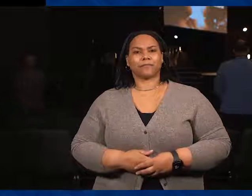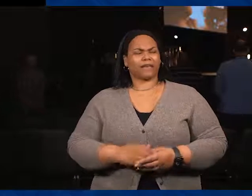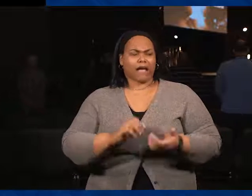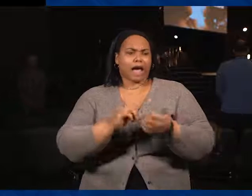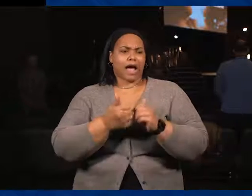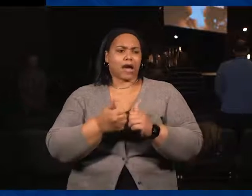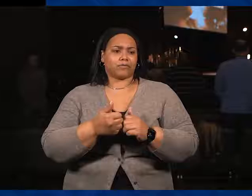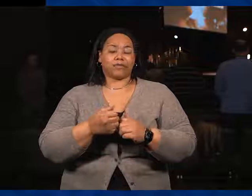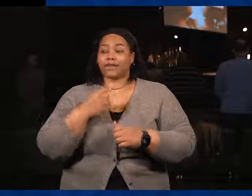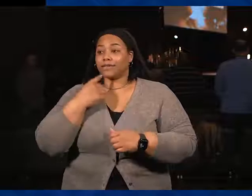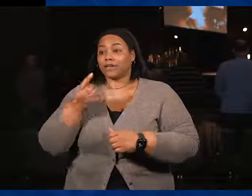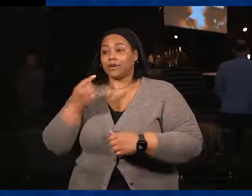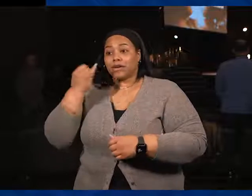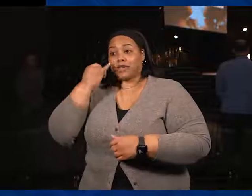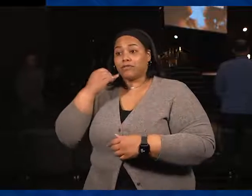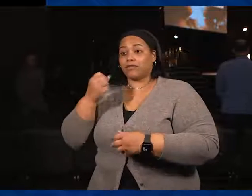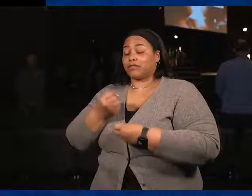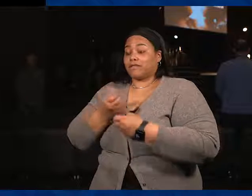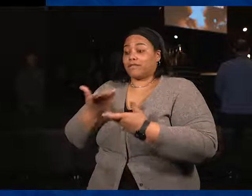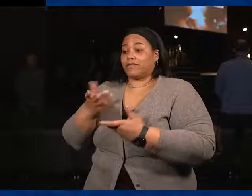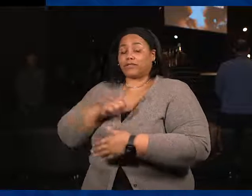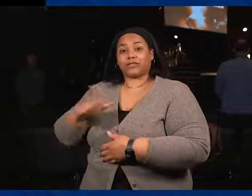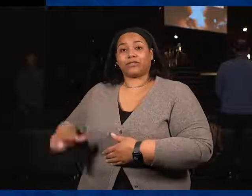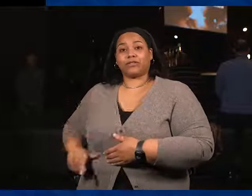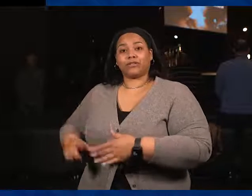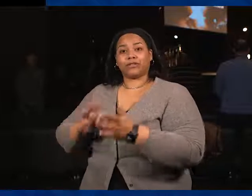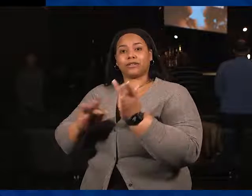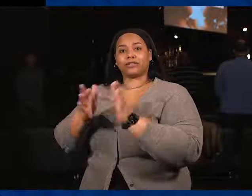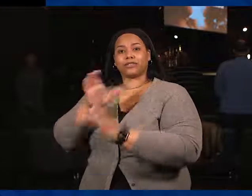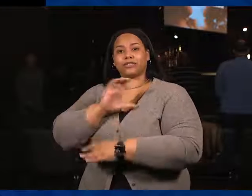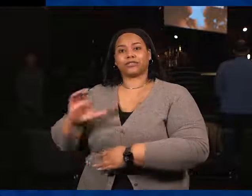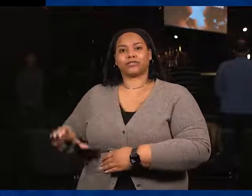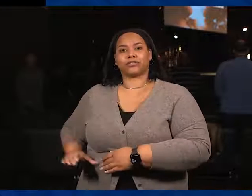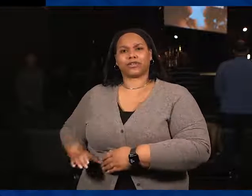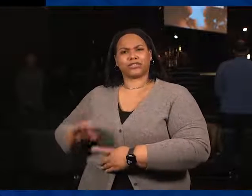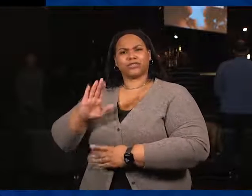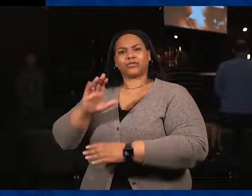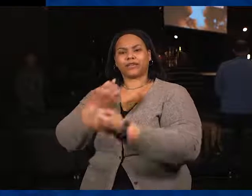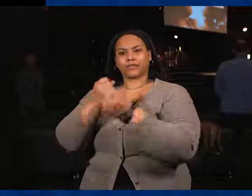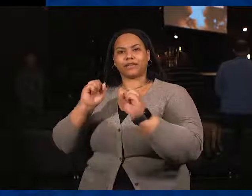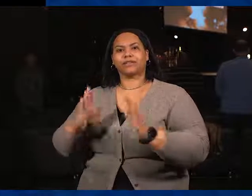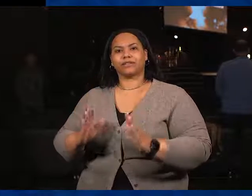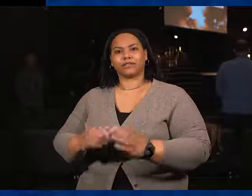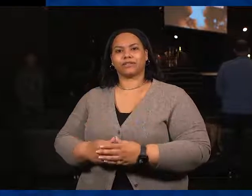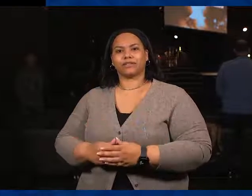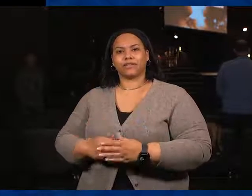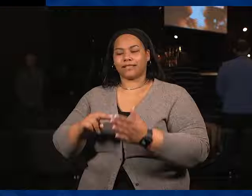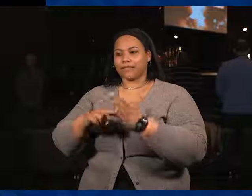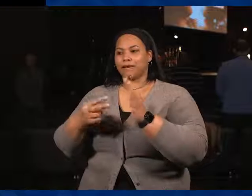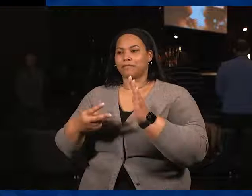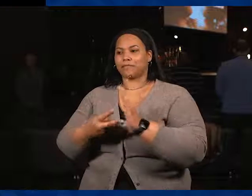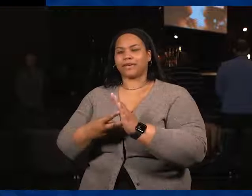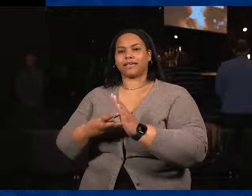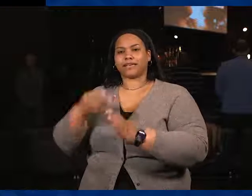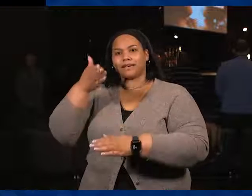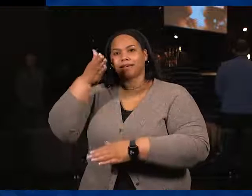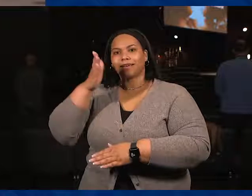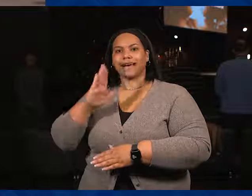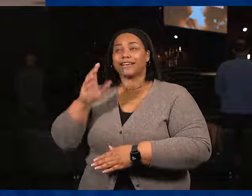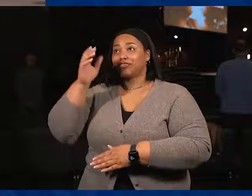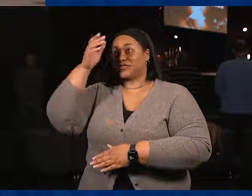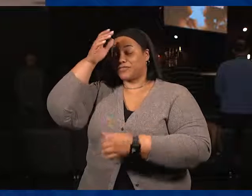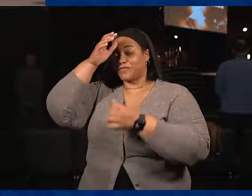over and over again, when you confess the Lord Jesus Christ as your personal Savior, God becomes your Father, Jesus becomes your big